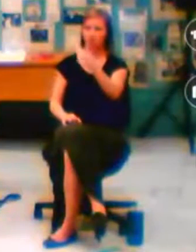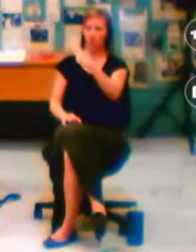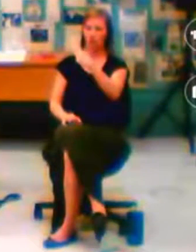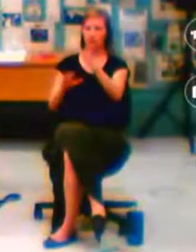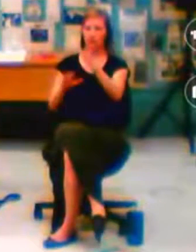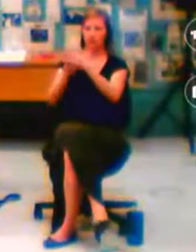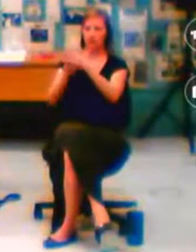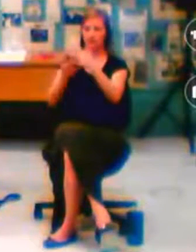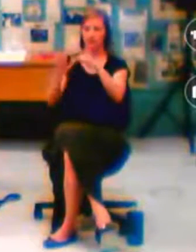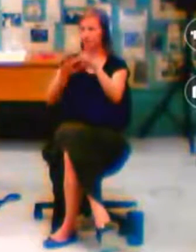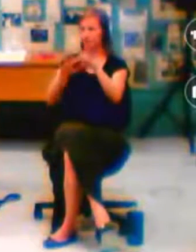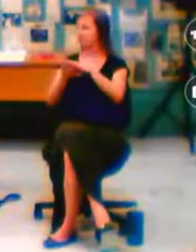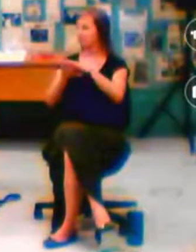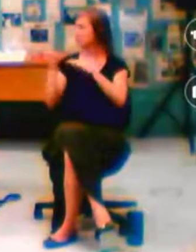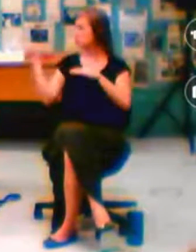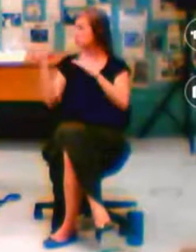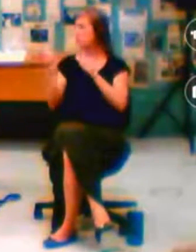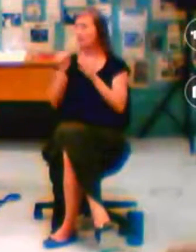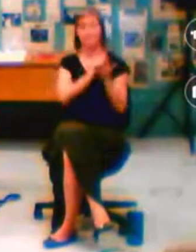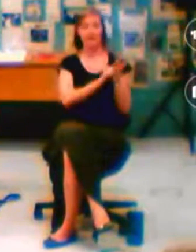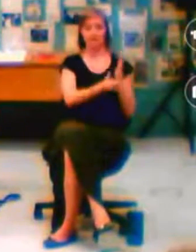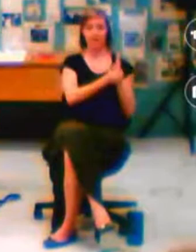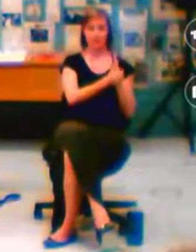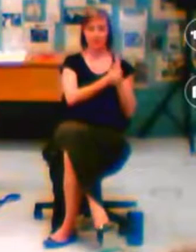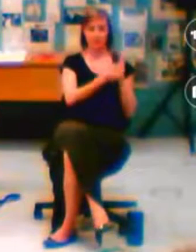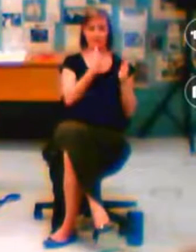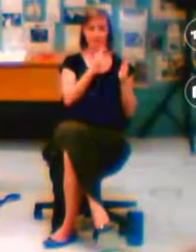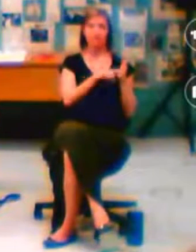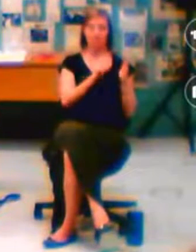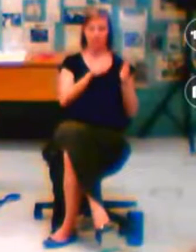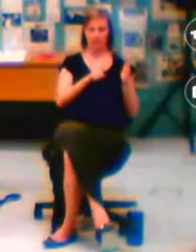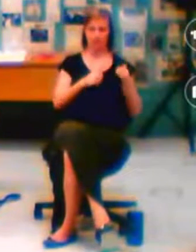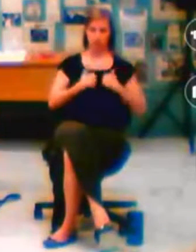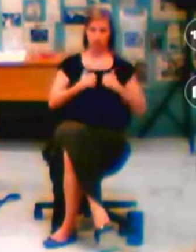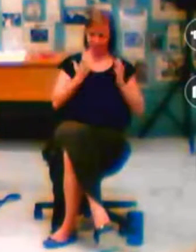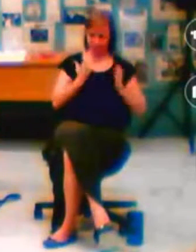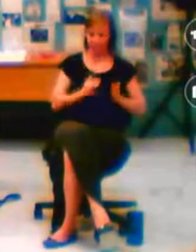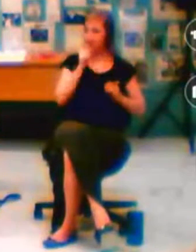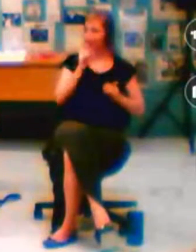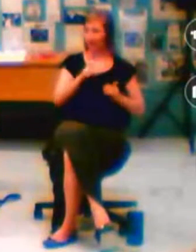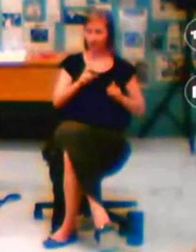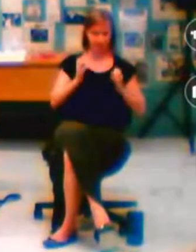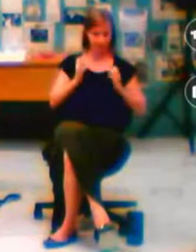better? Okay. So the good government stuff here is really, really, really important.